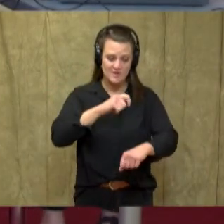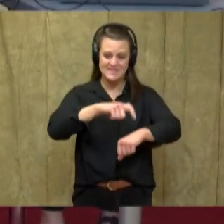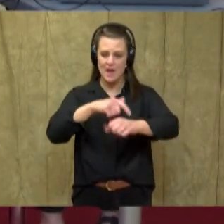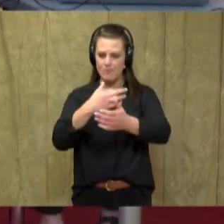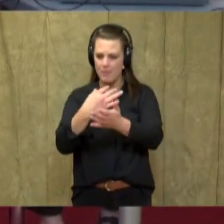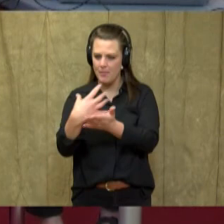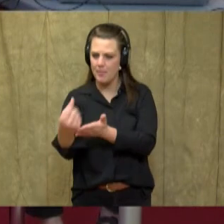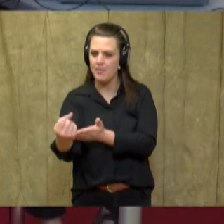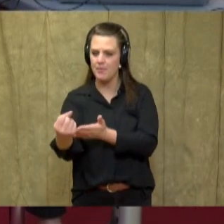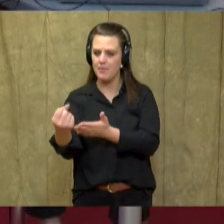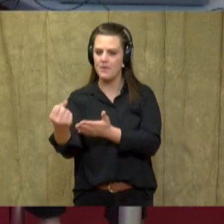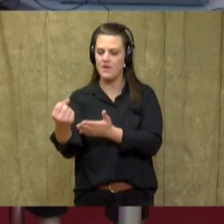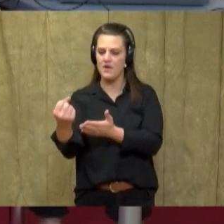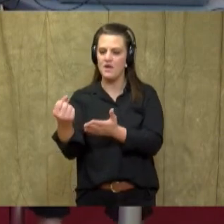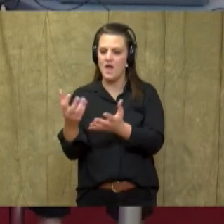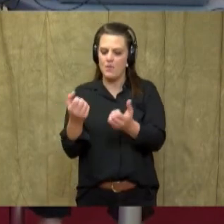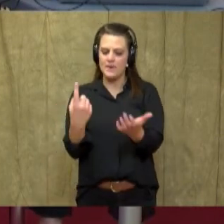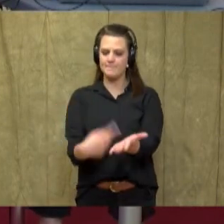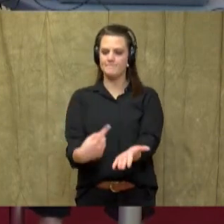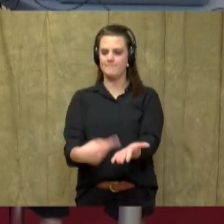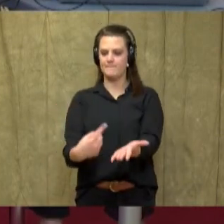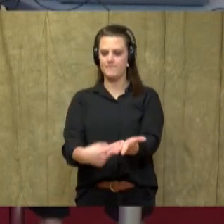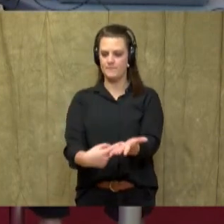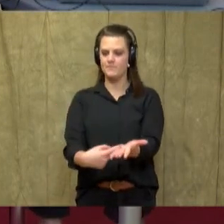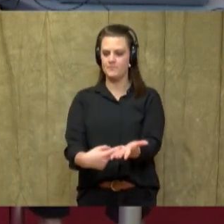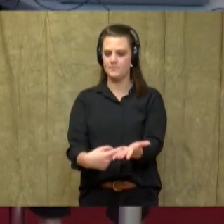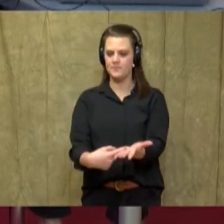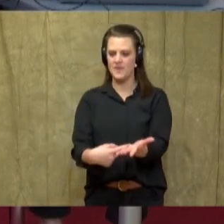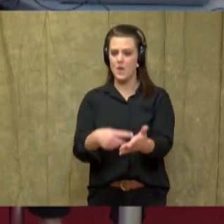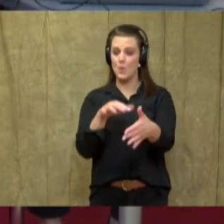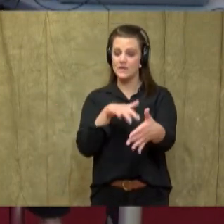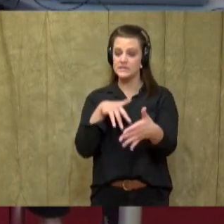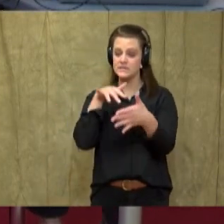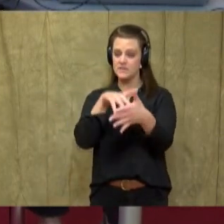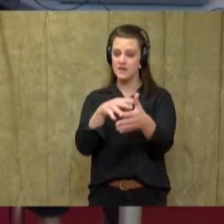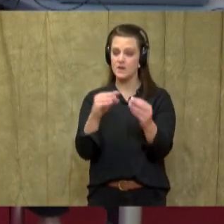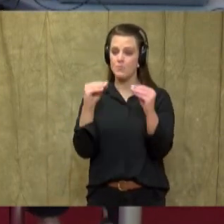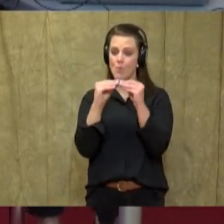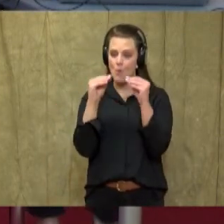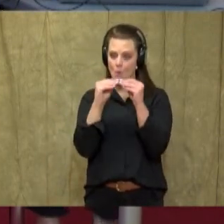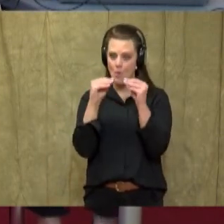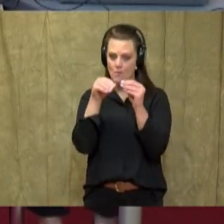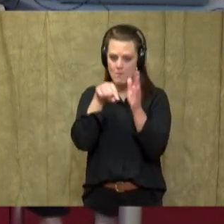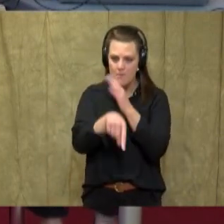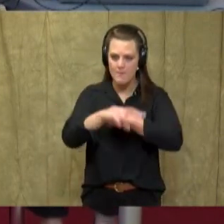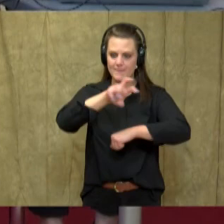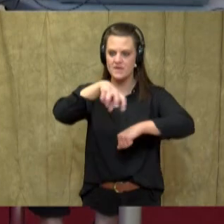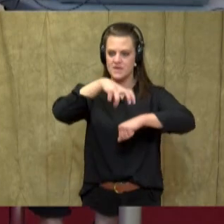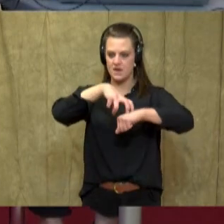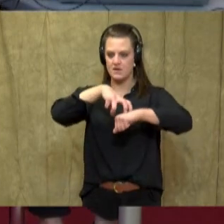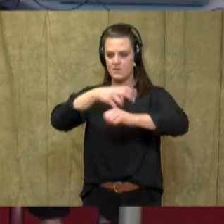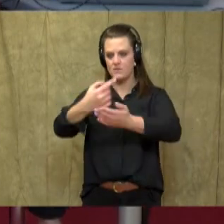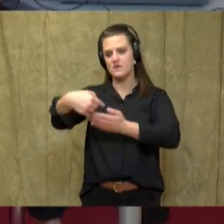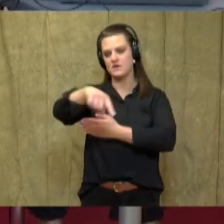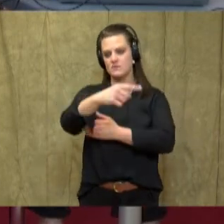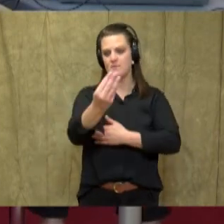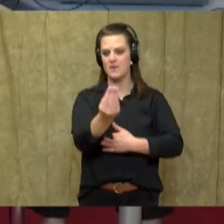there are a few things that I want to talk to you about. We're going to study more about this potato on Monday.